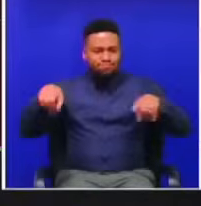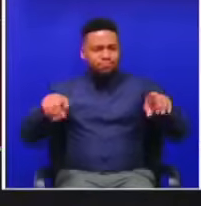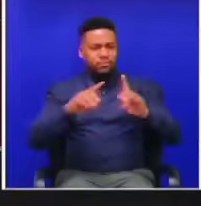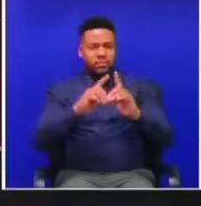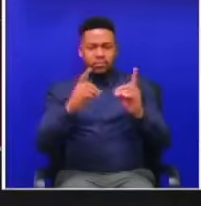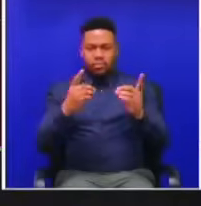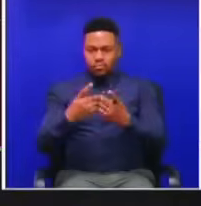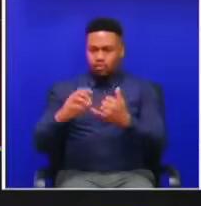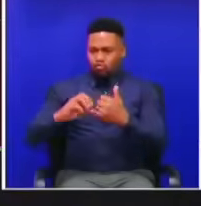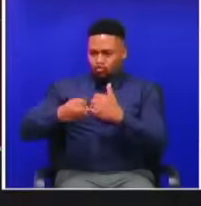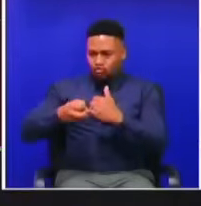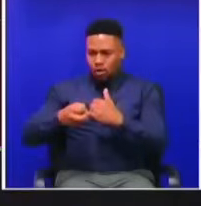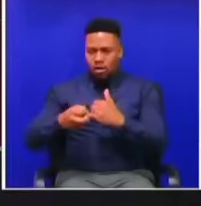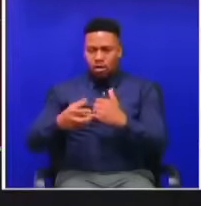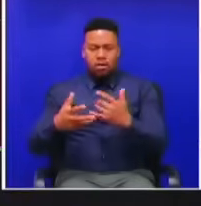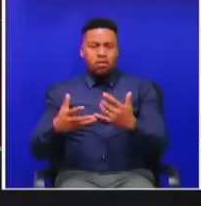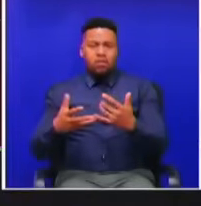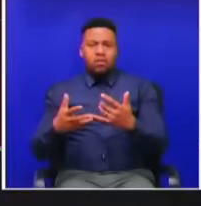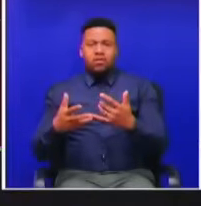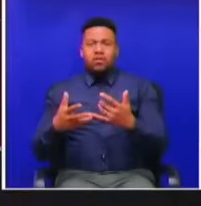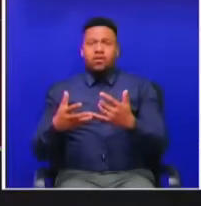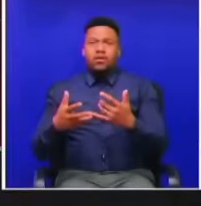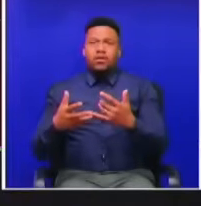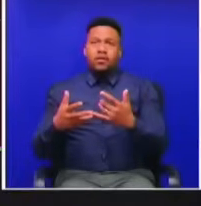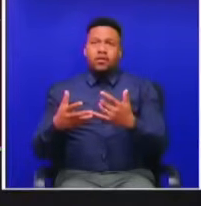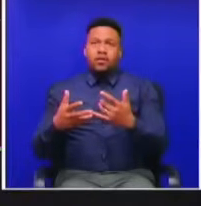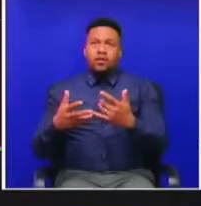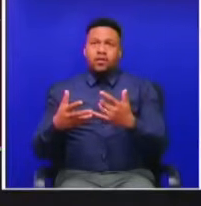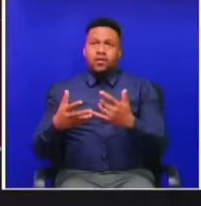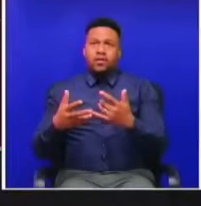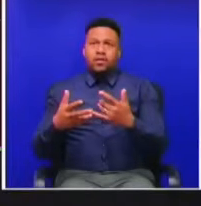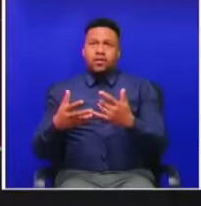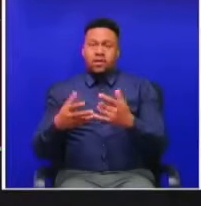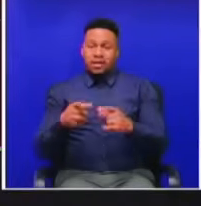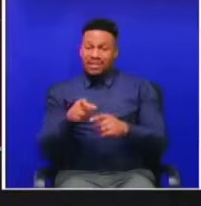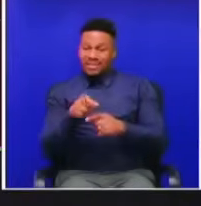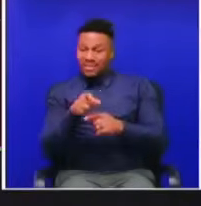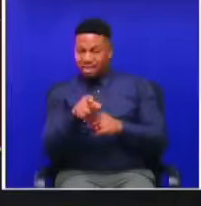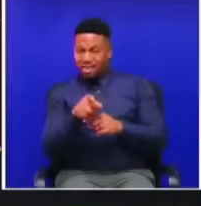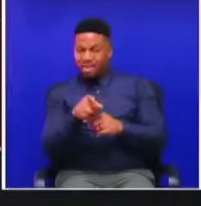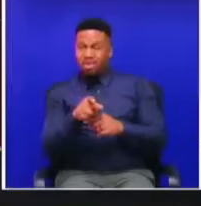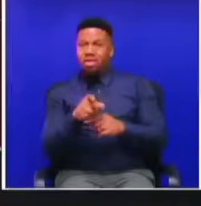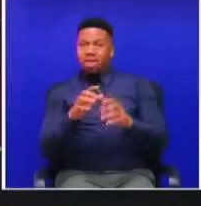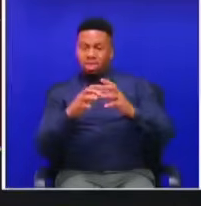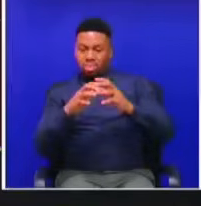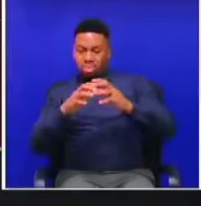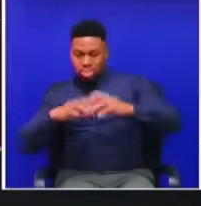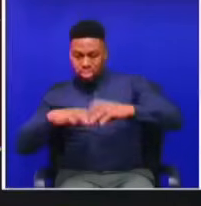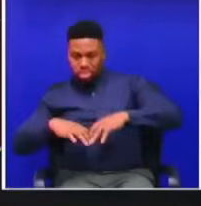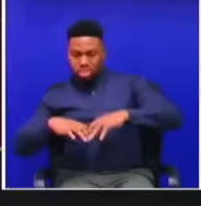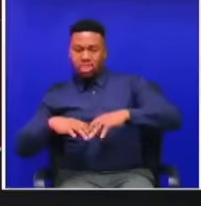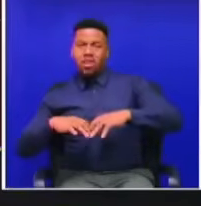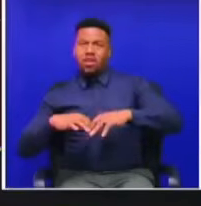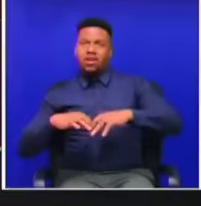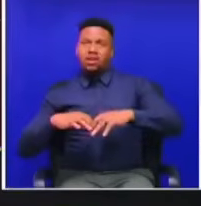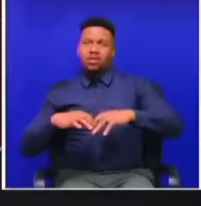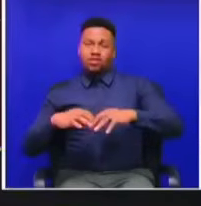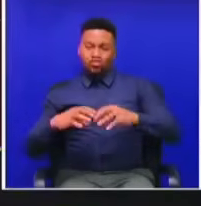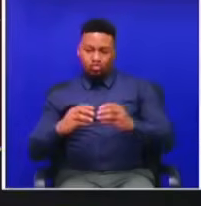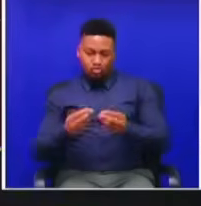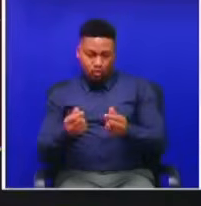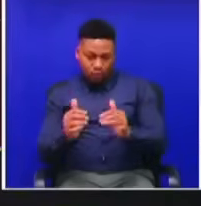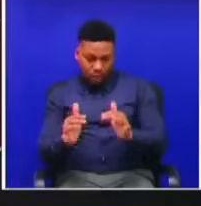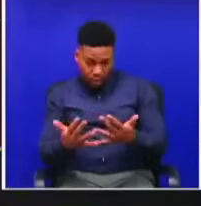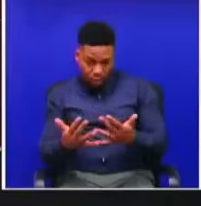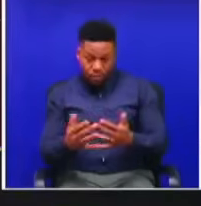to try and forestall this whole fallout. In the end, your SASSA beneficiaries will not